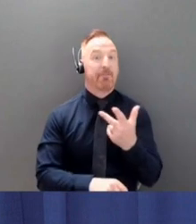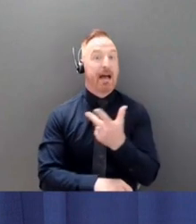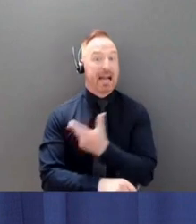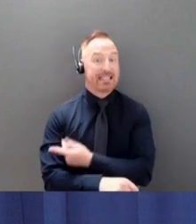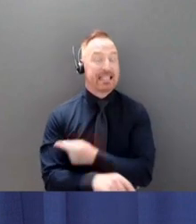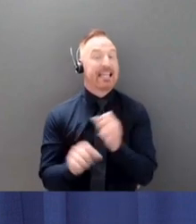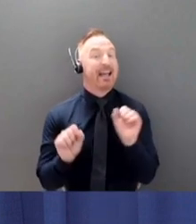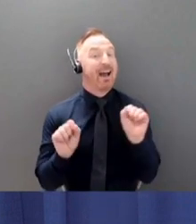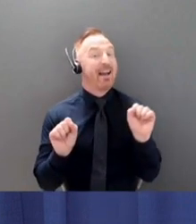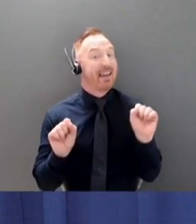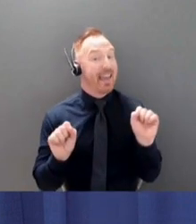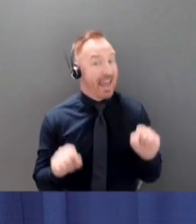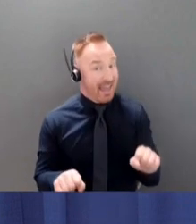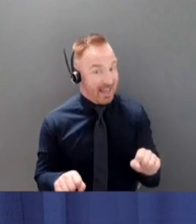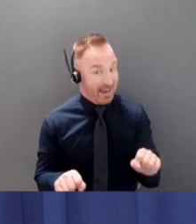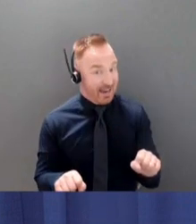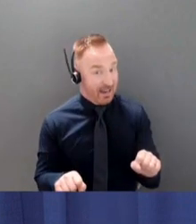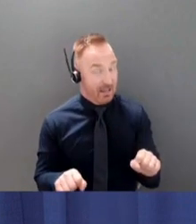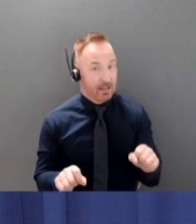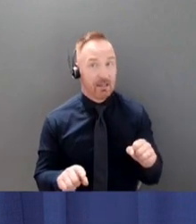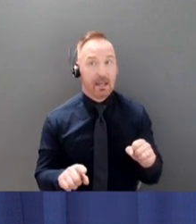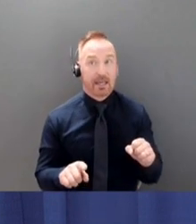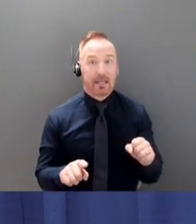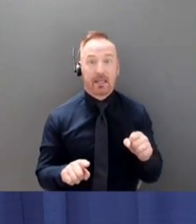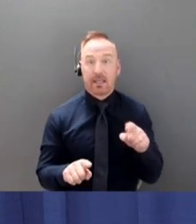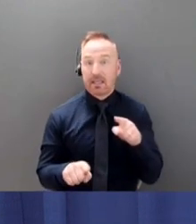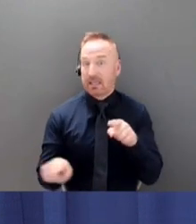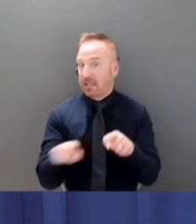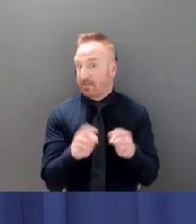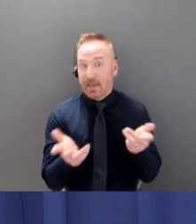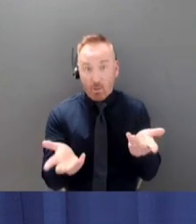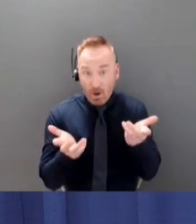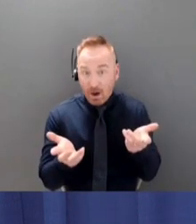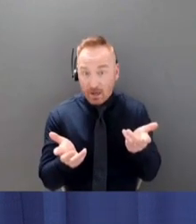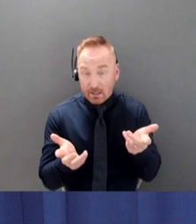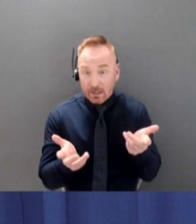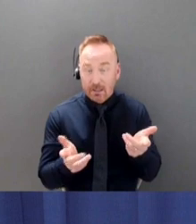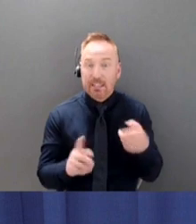are 70 or over 17 plus,